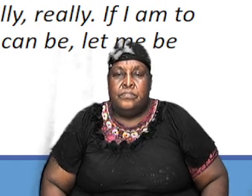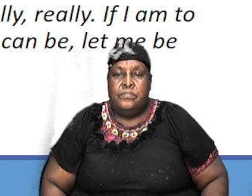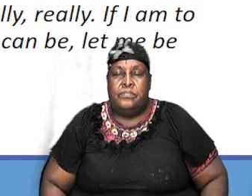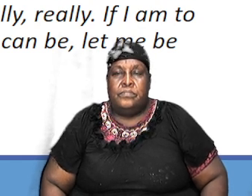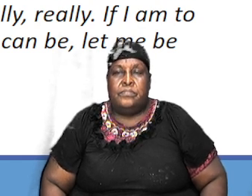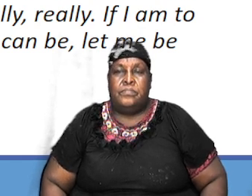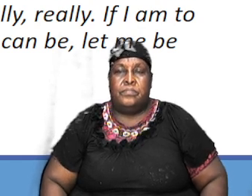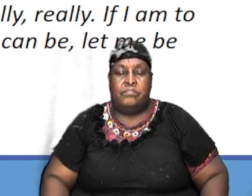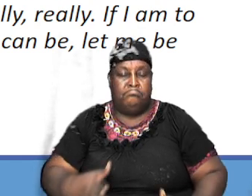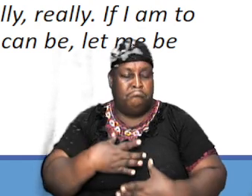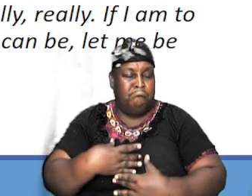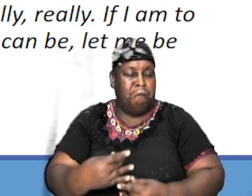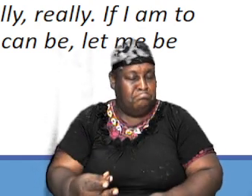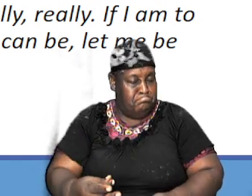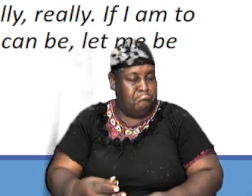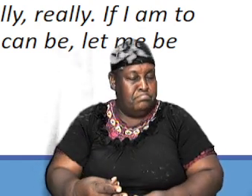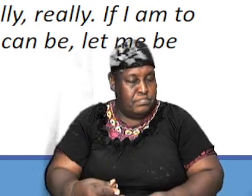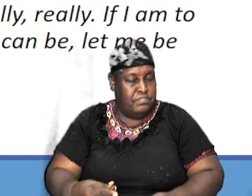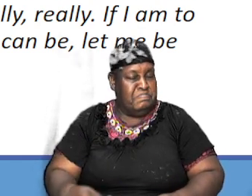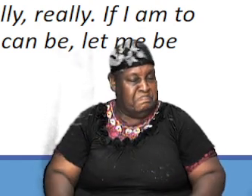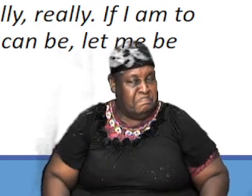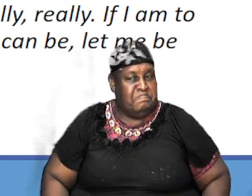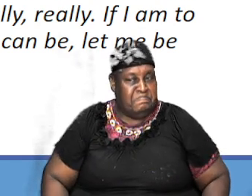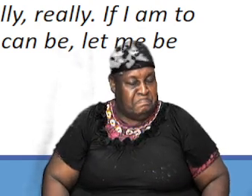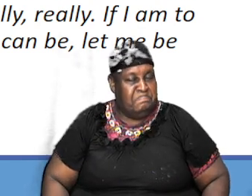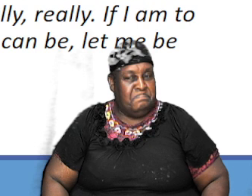it is interesting. So,